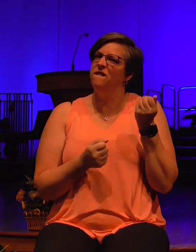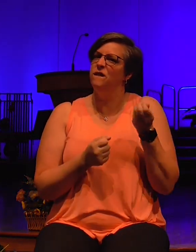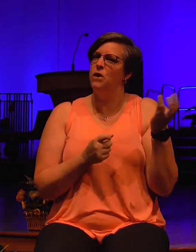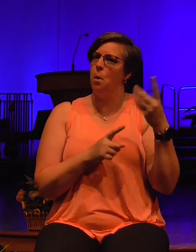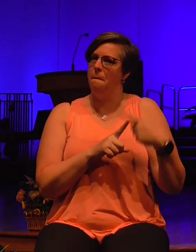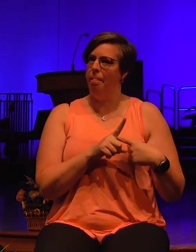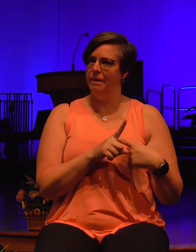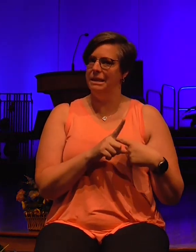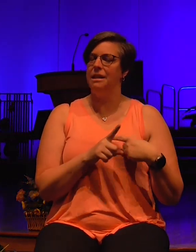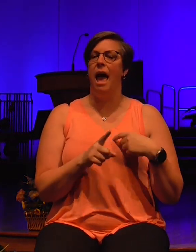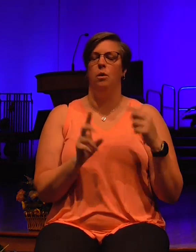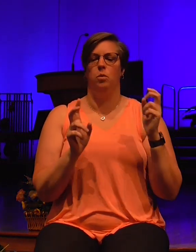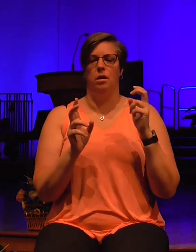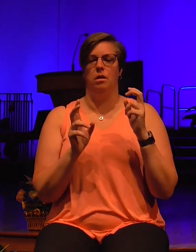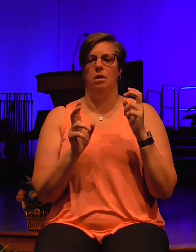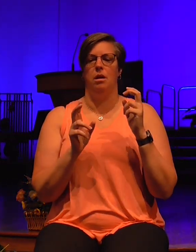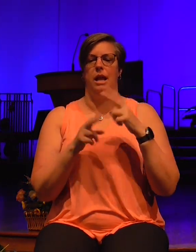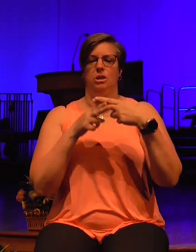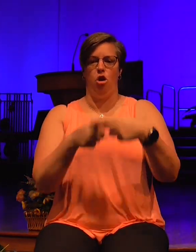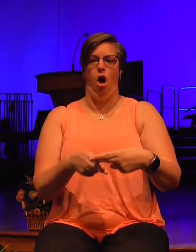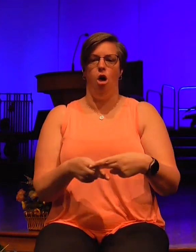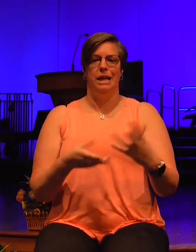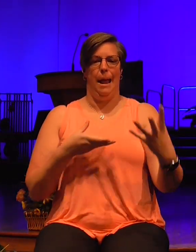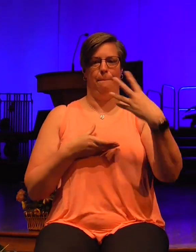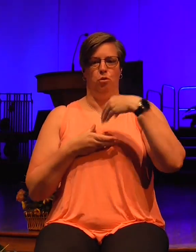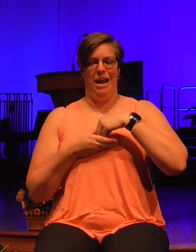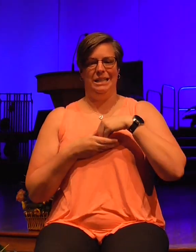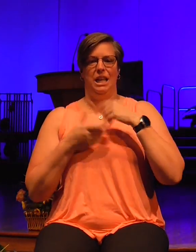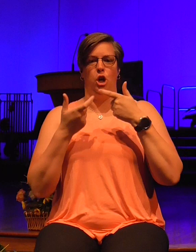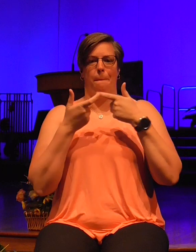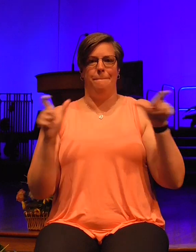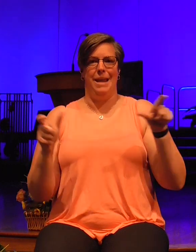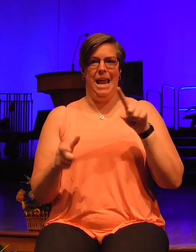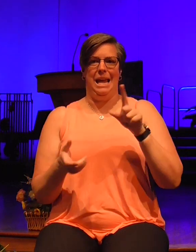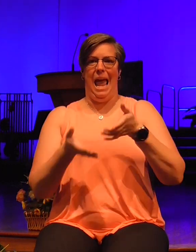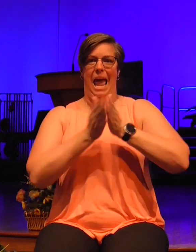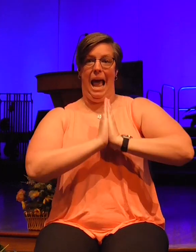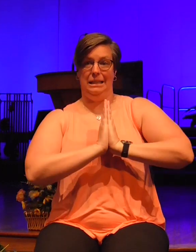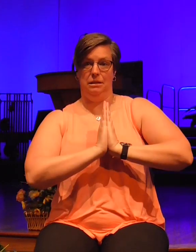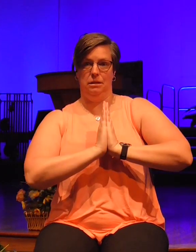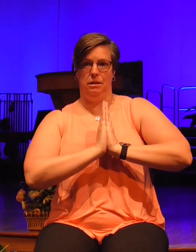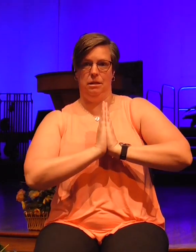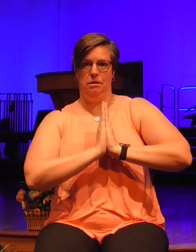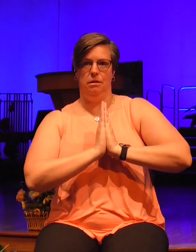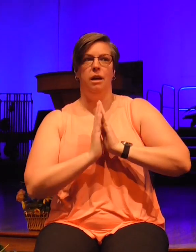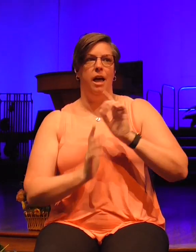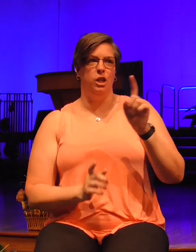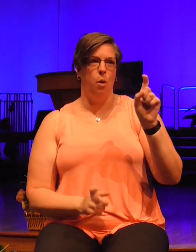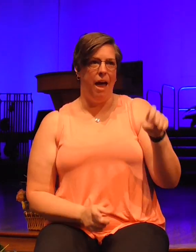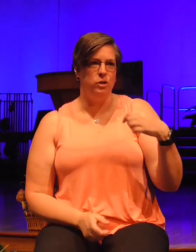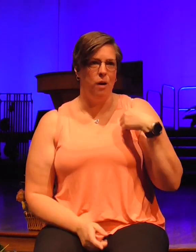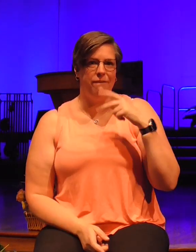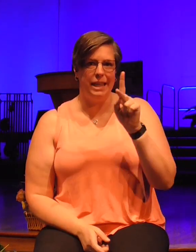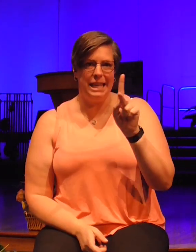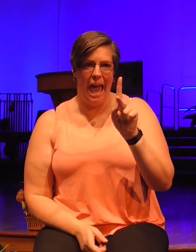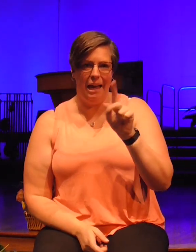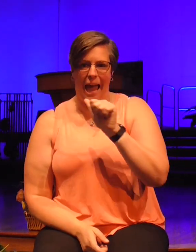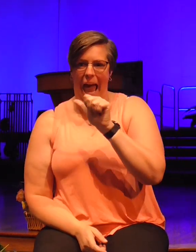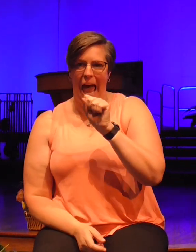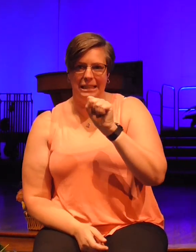The message is entitled, Embracing Your Big Ask. You have to have the K on now.